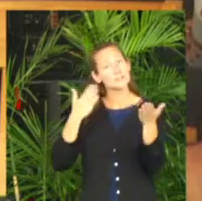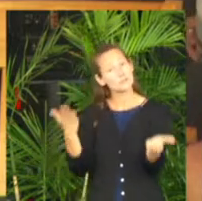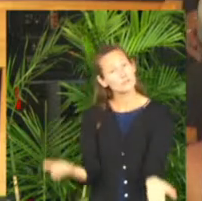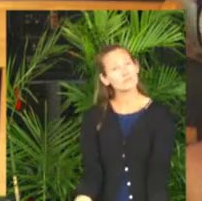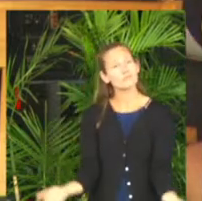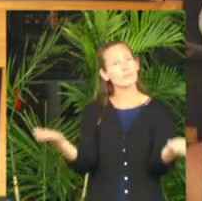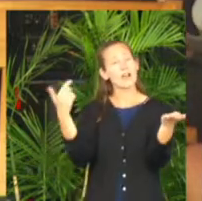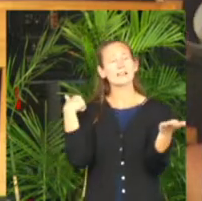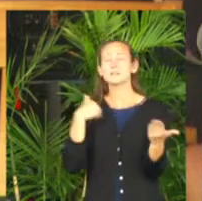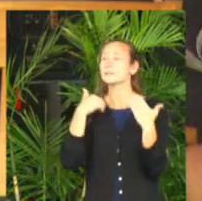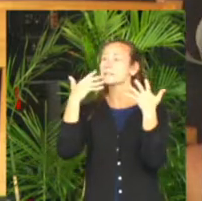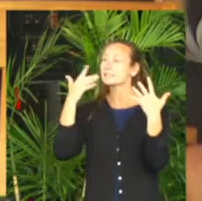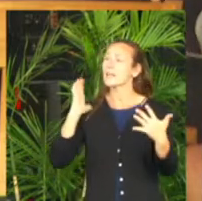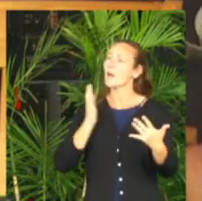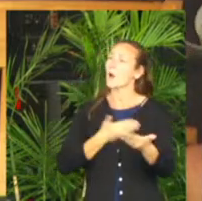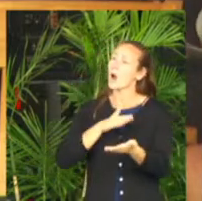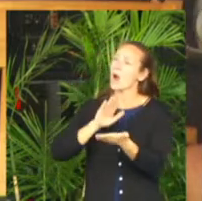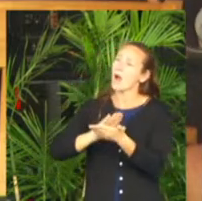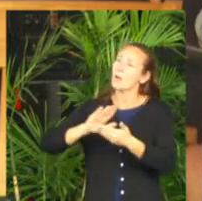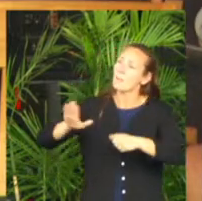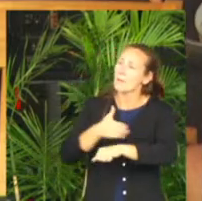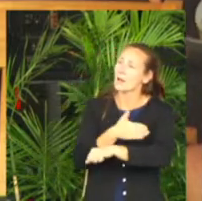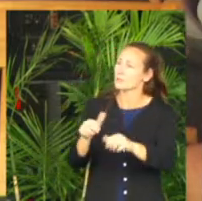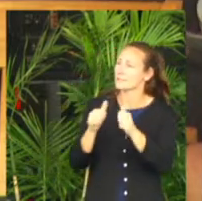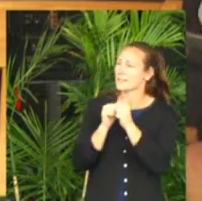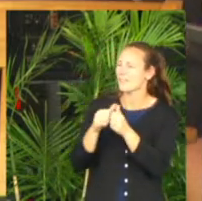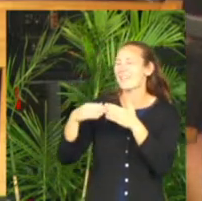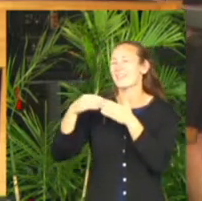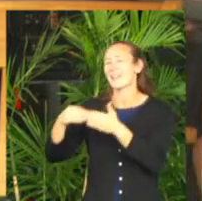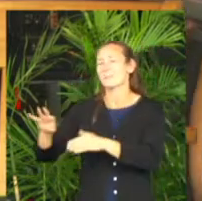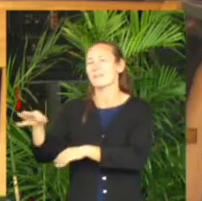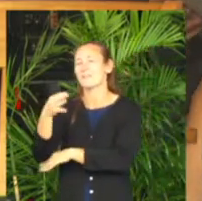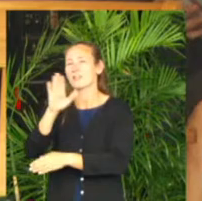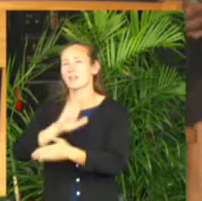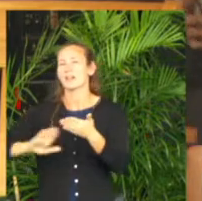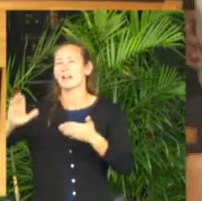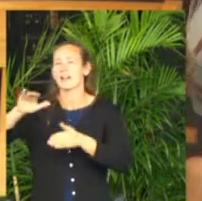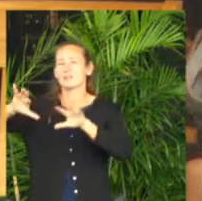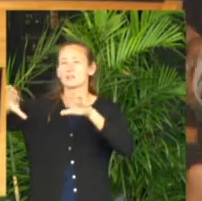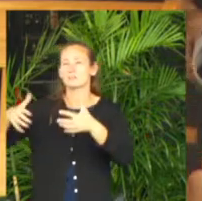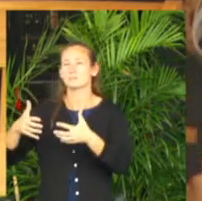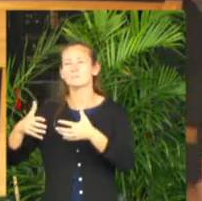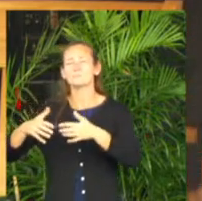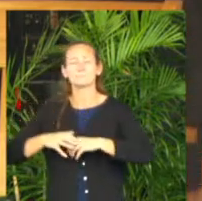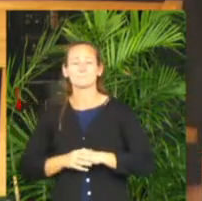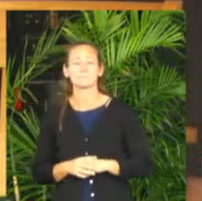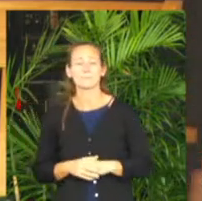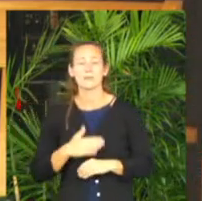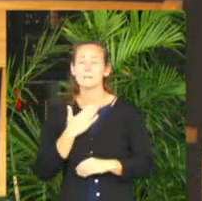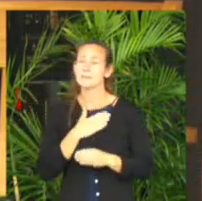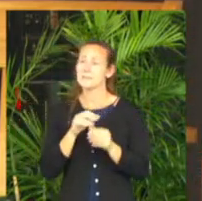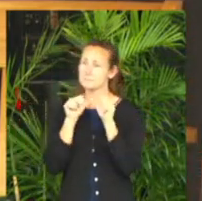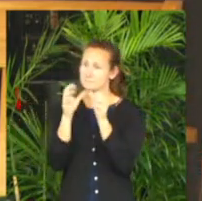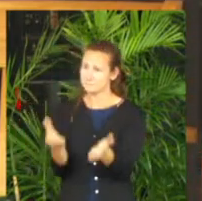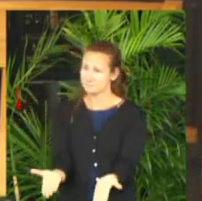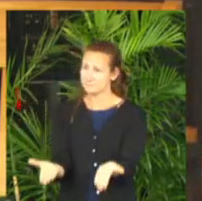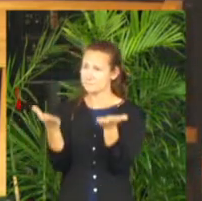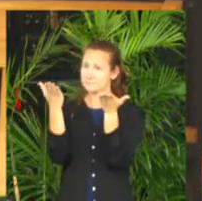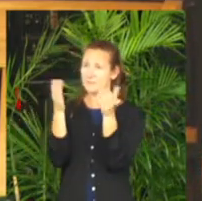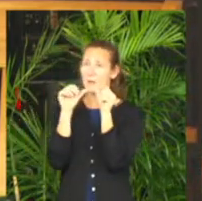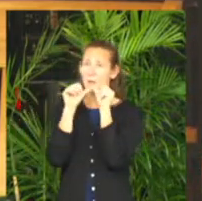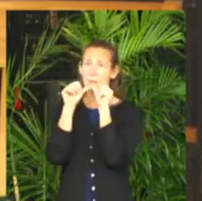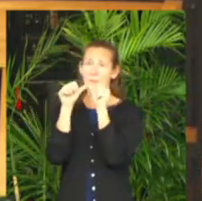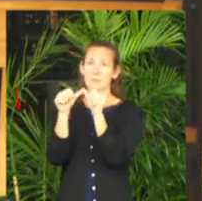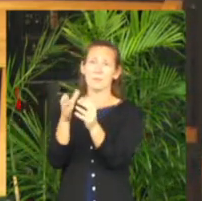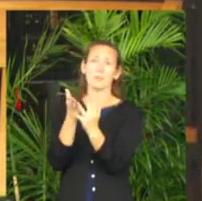rise as we sing our alma mater together, led by the Flagler College Chamber Choir. Please remain standing through the